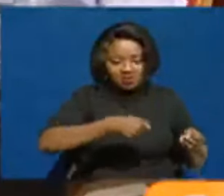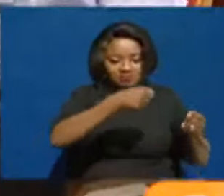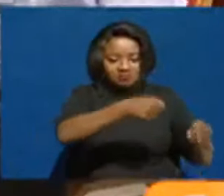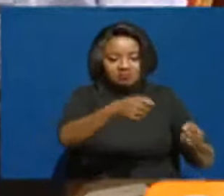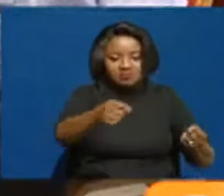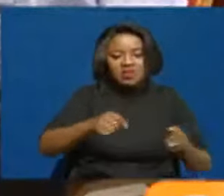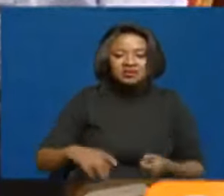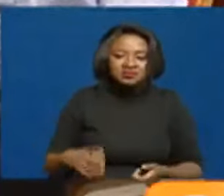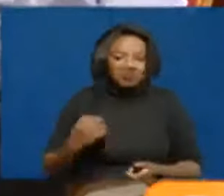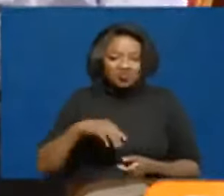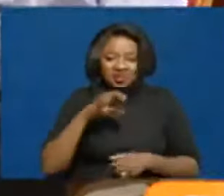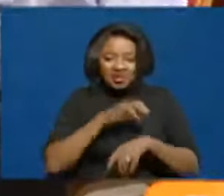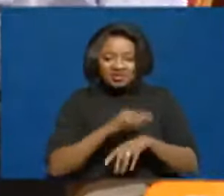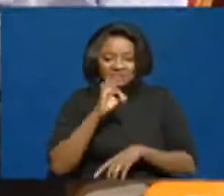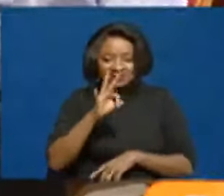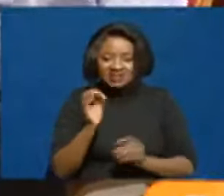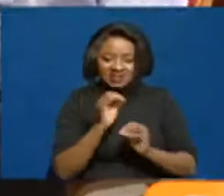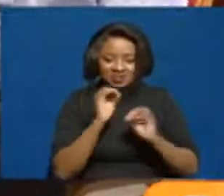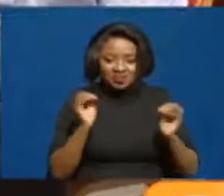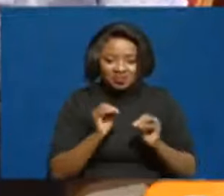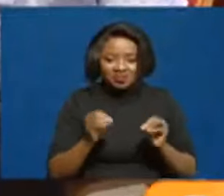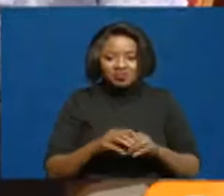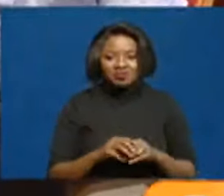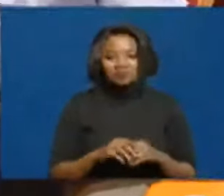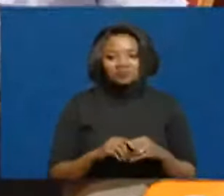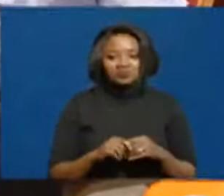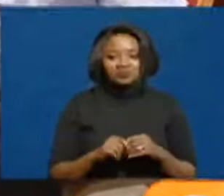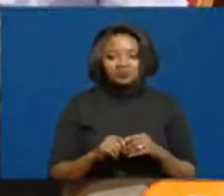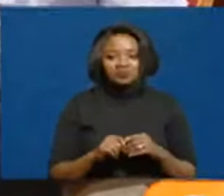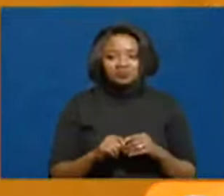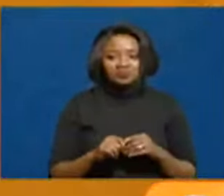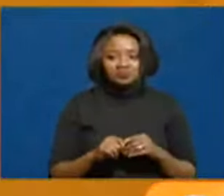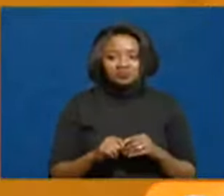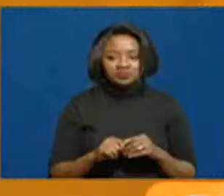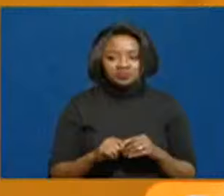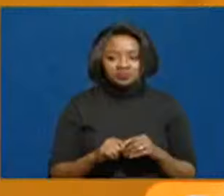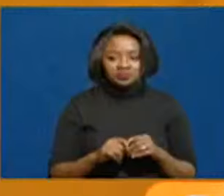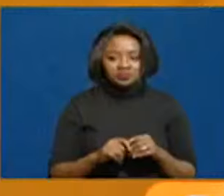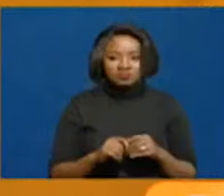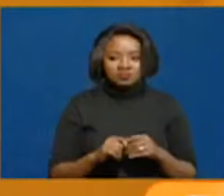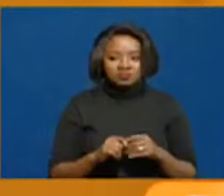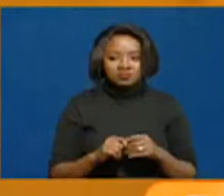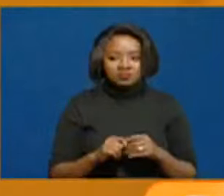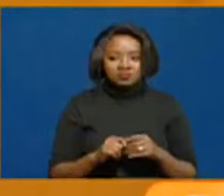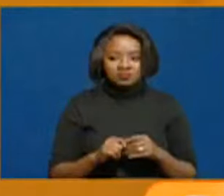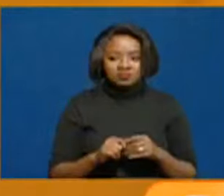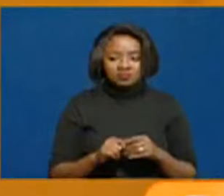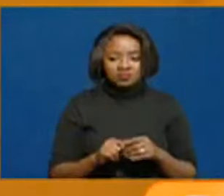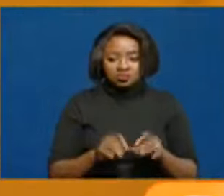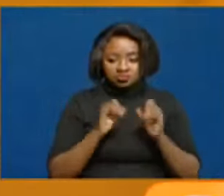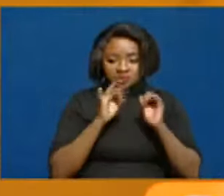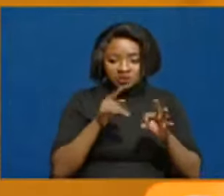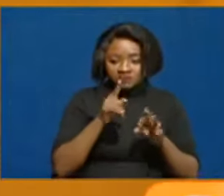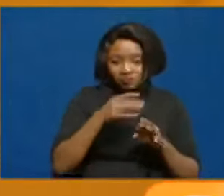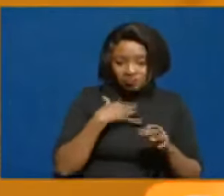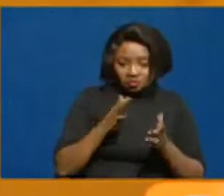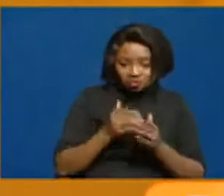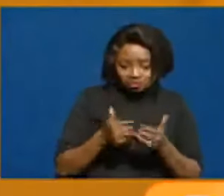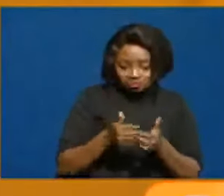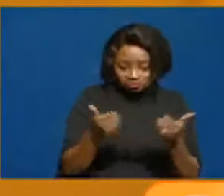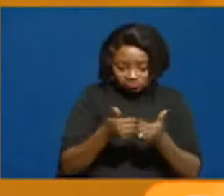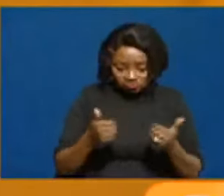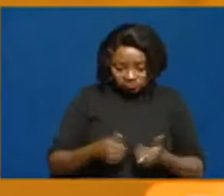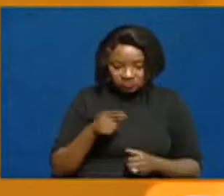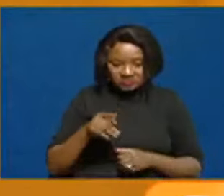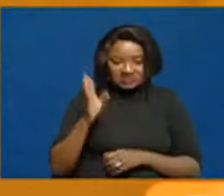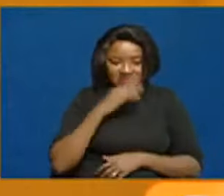And probably it's, you get a certain number for a certain period of time. So if you are to be able to segregate that, what is